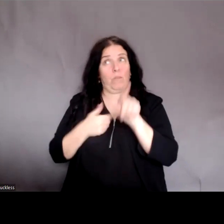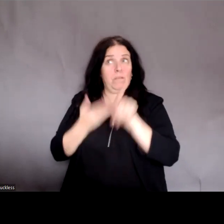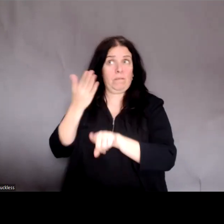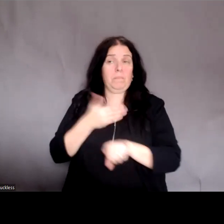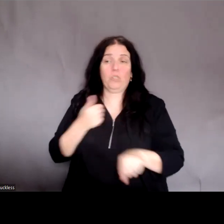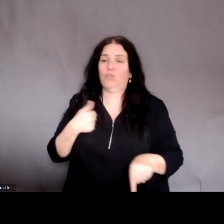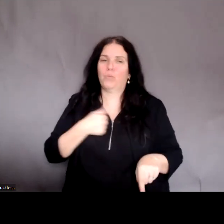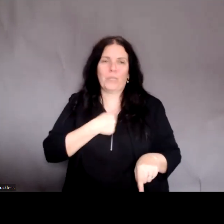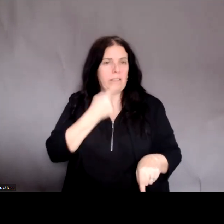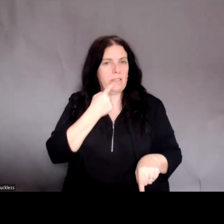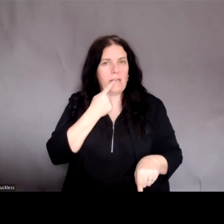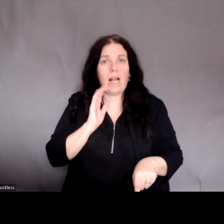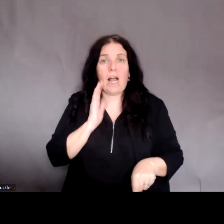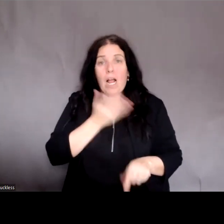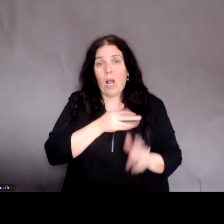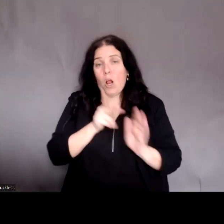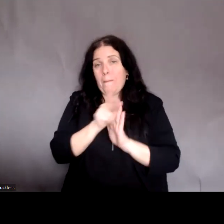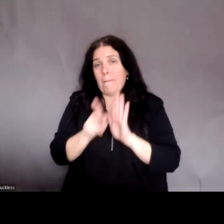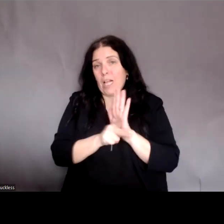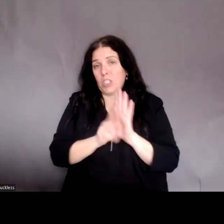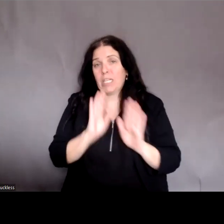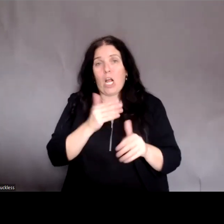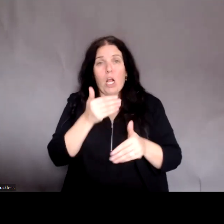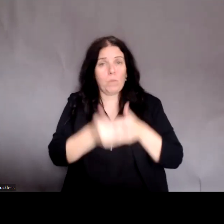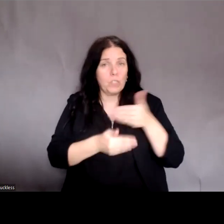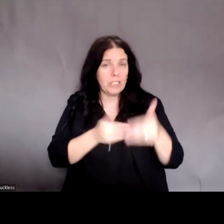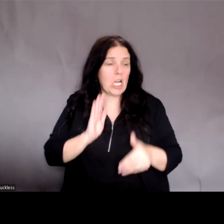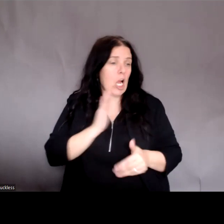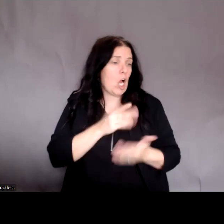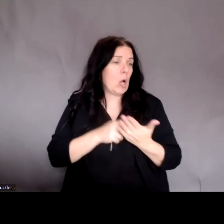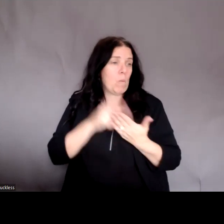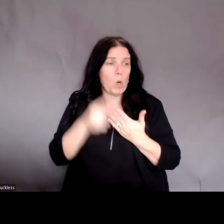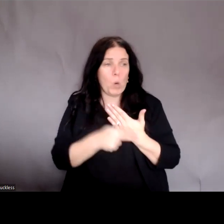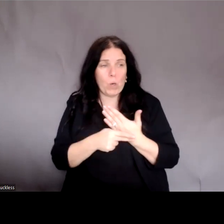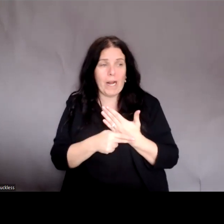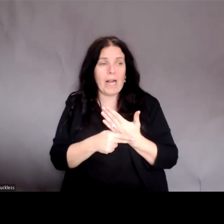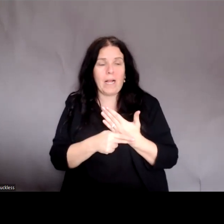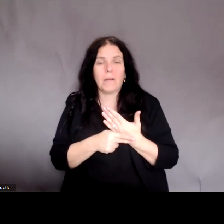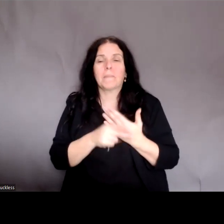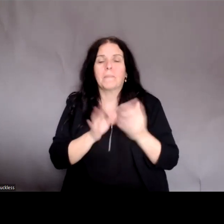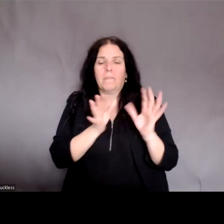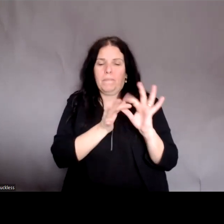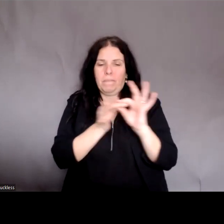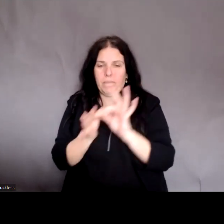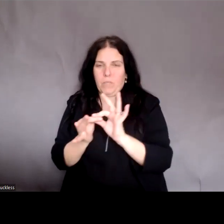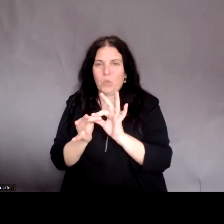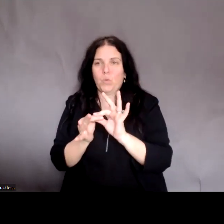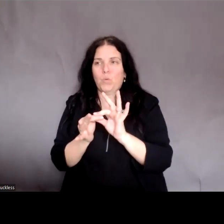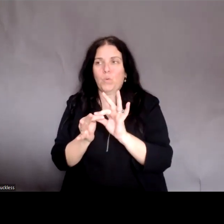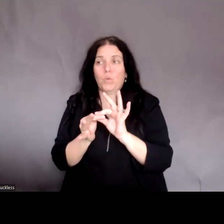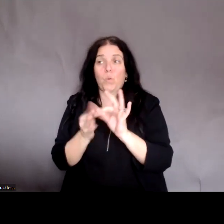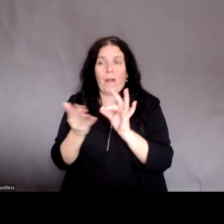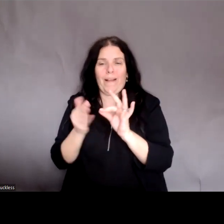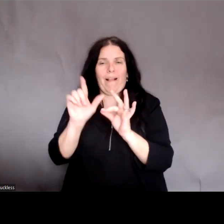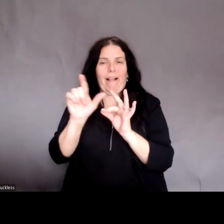say that our policies, our procedures, our programs are tied to labor market